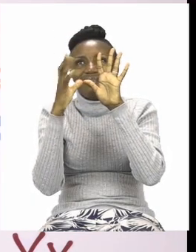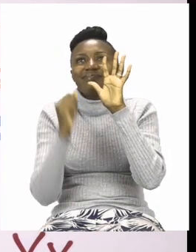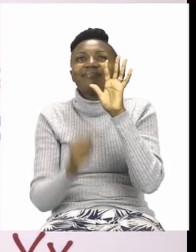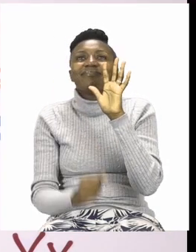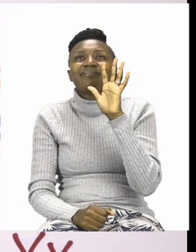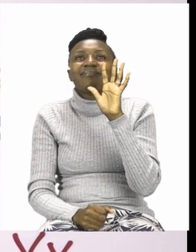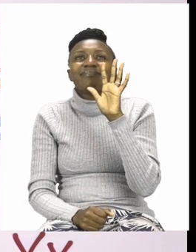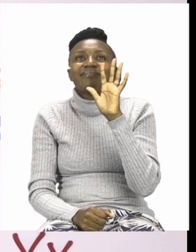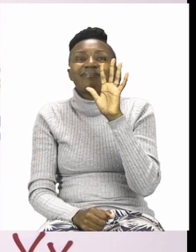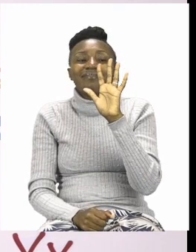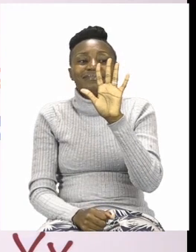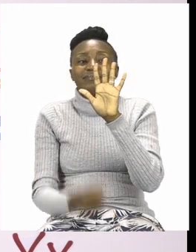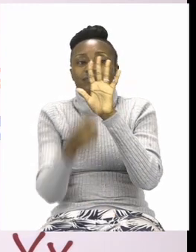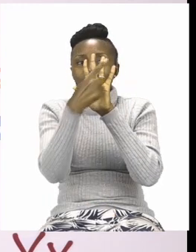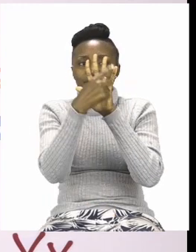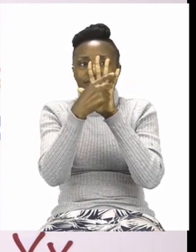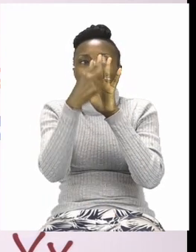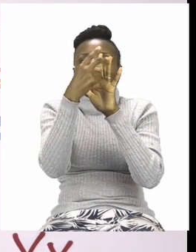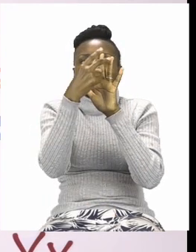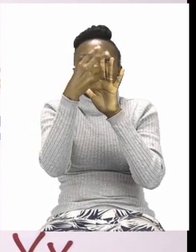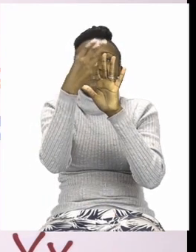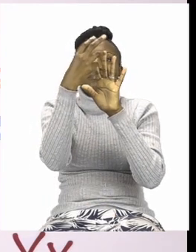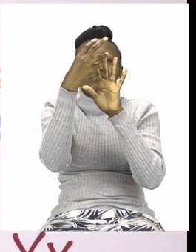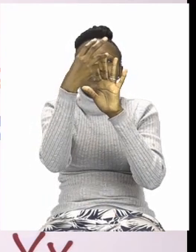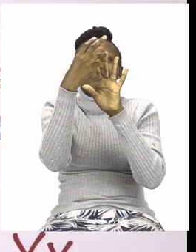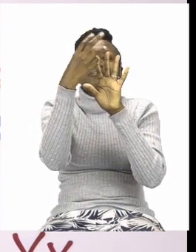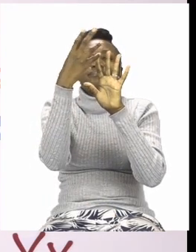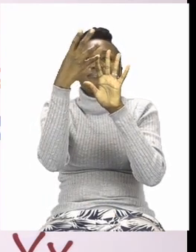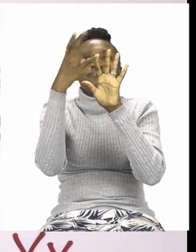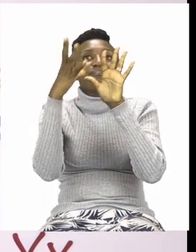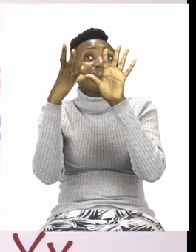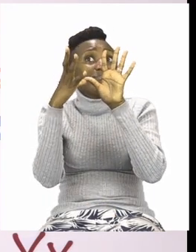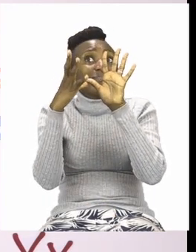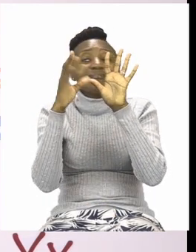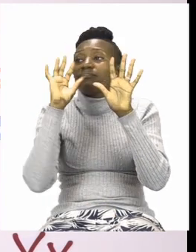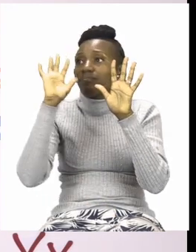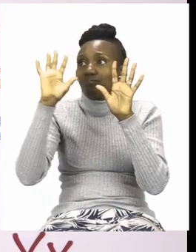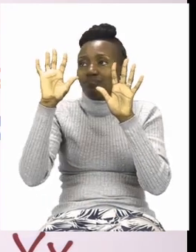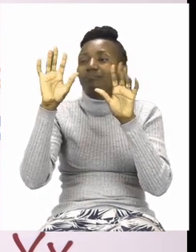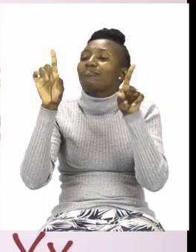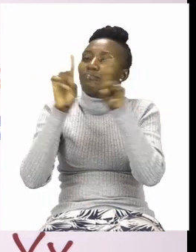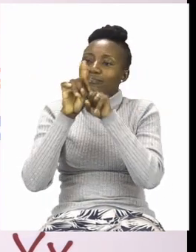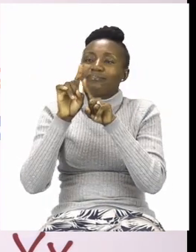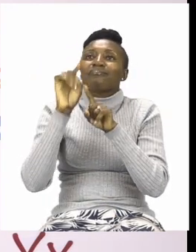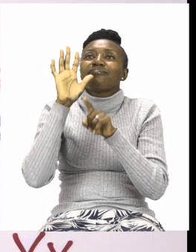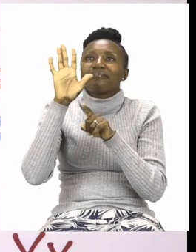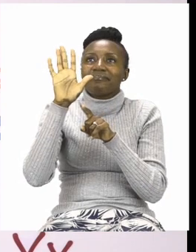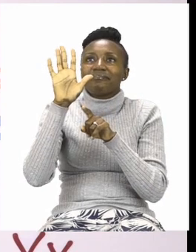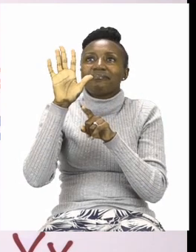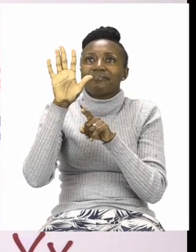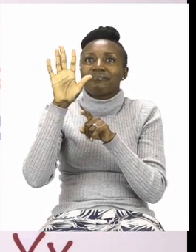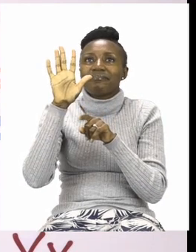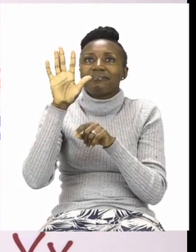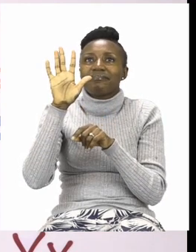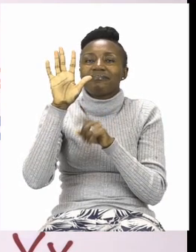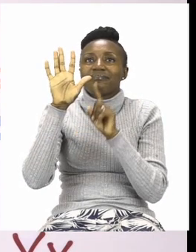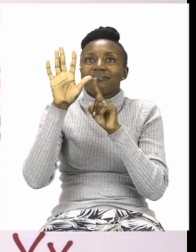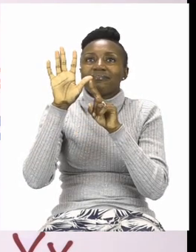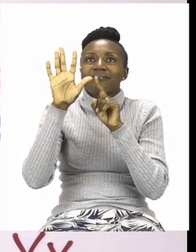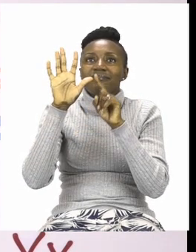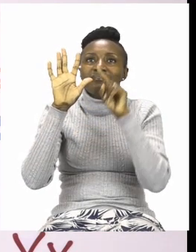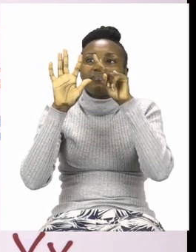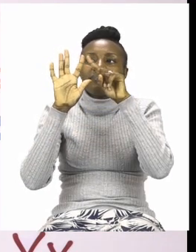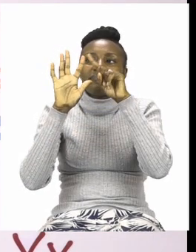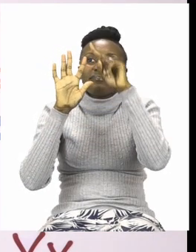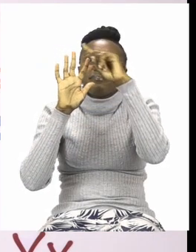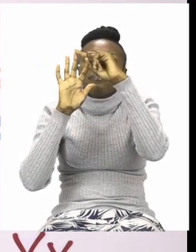So just like your hand, this hand has 5. And let's try the other hand. 1,